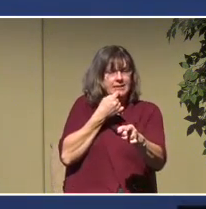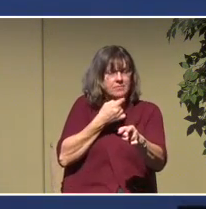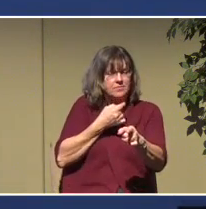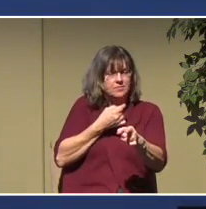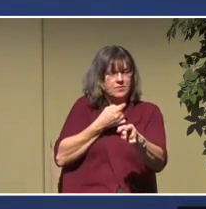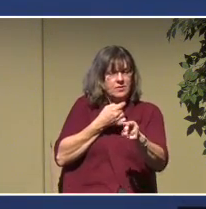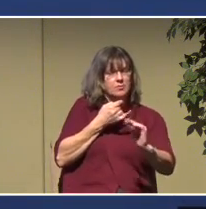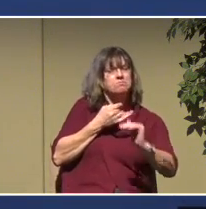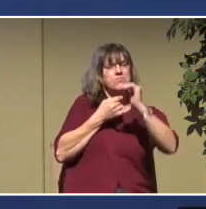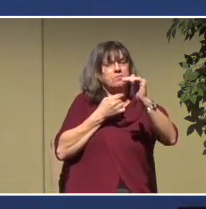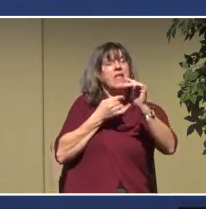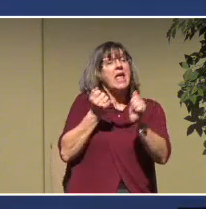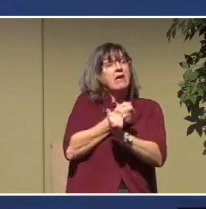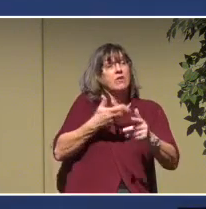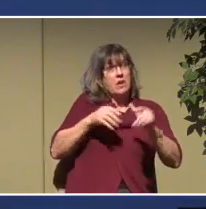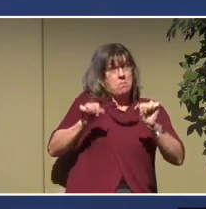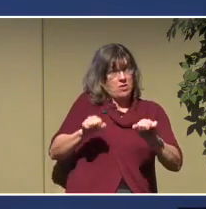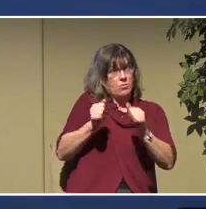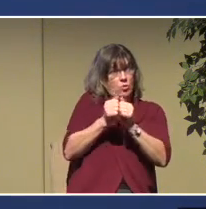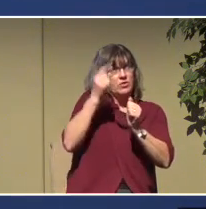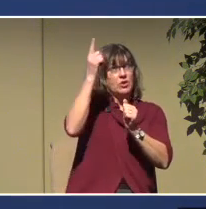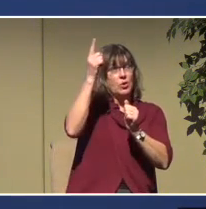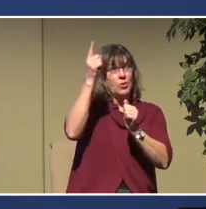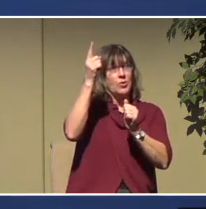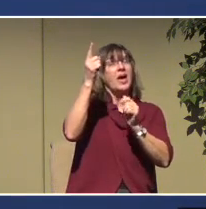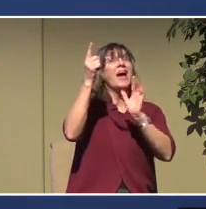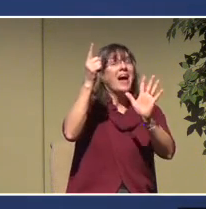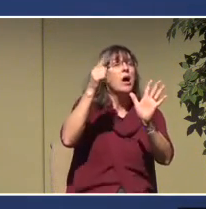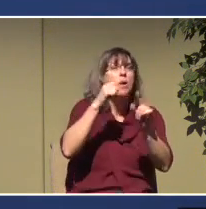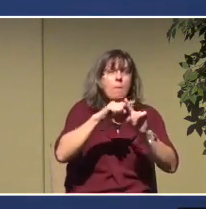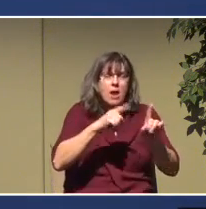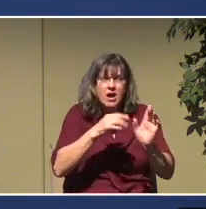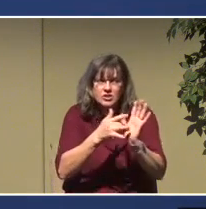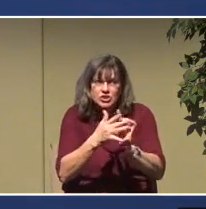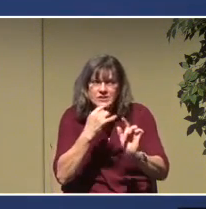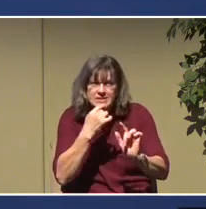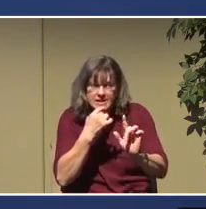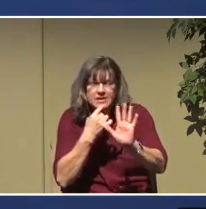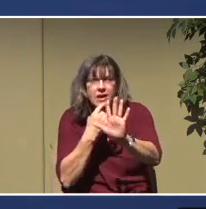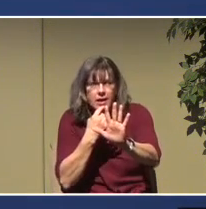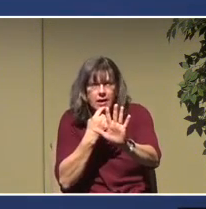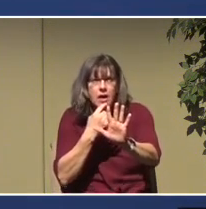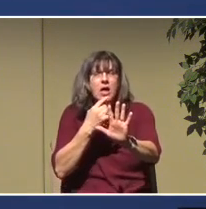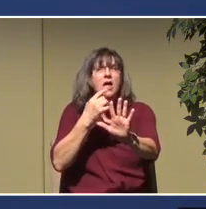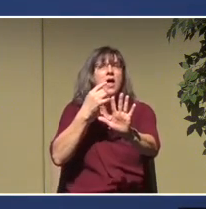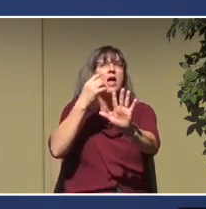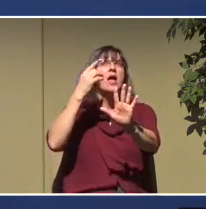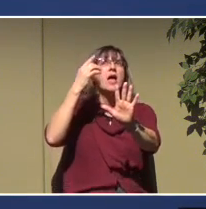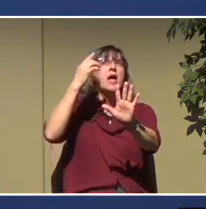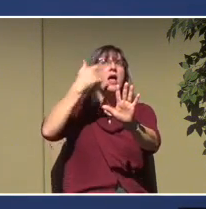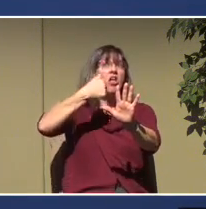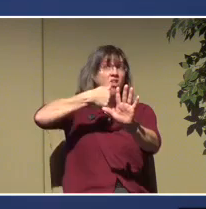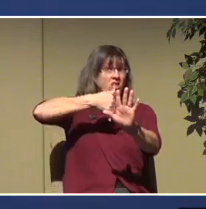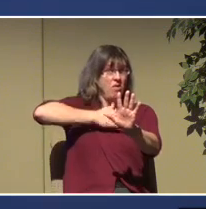you," he then prays, "Take this